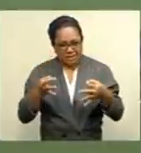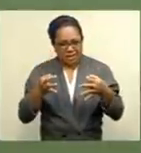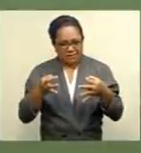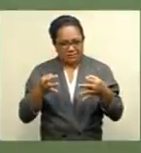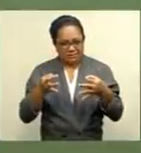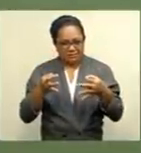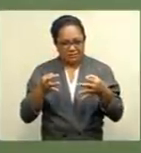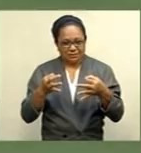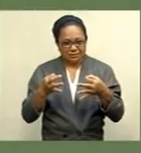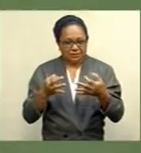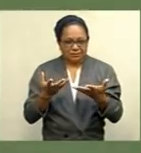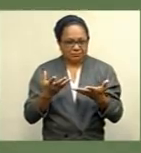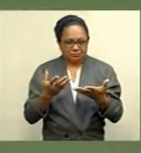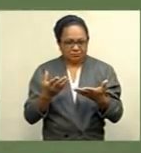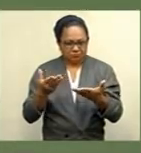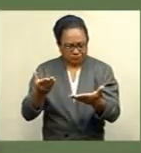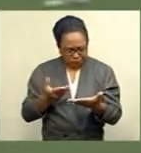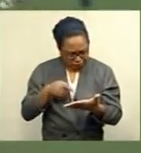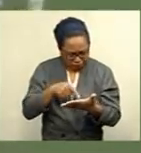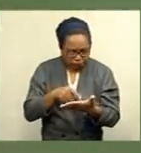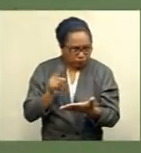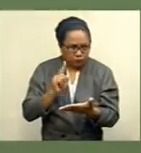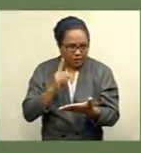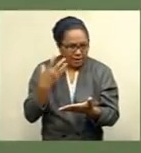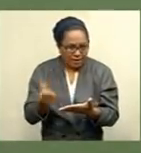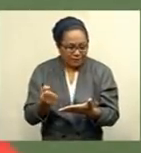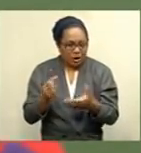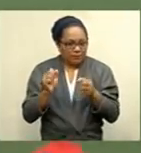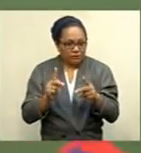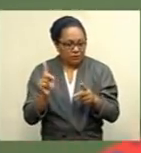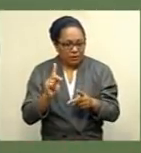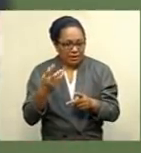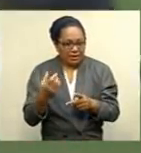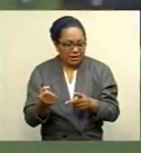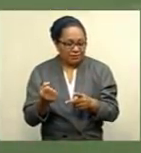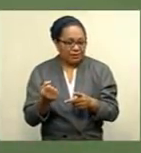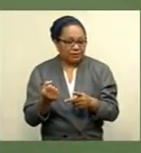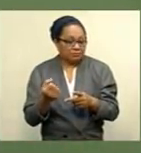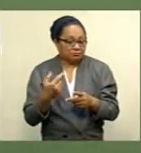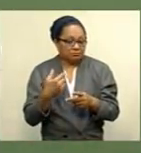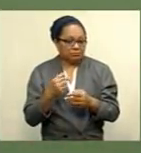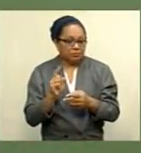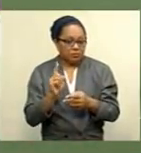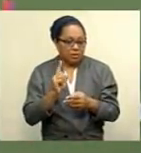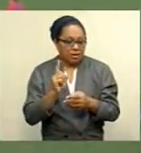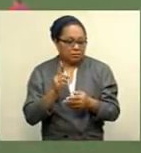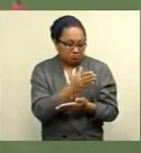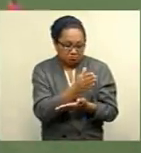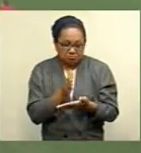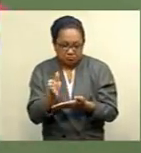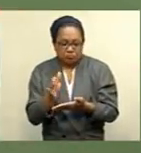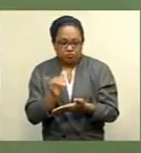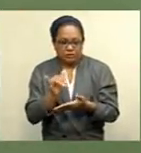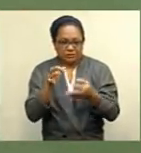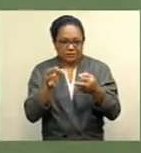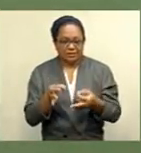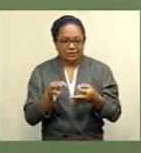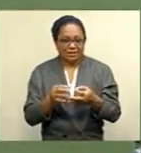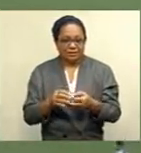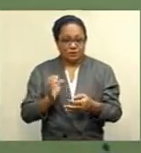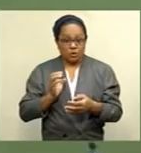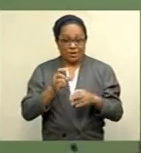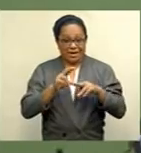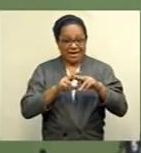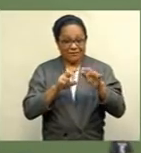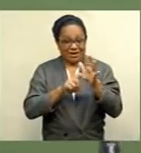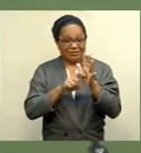what's in front of me and the team. FRU Chief Executive John O'Connor says